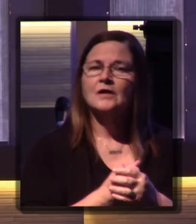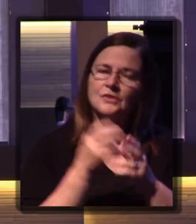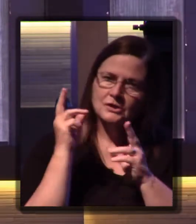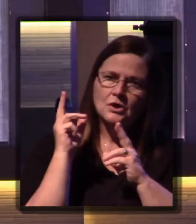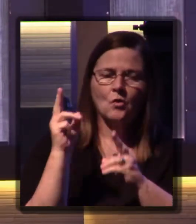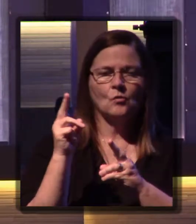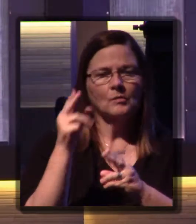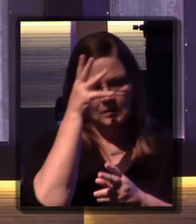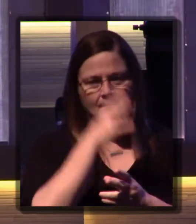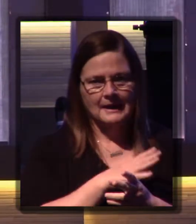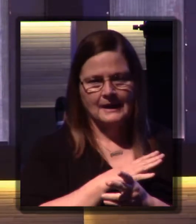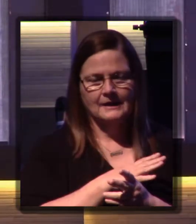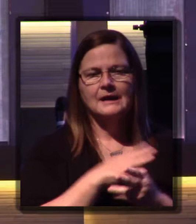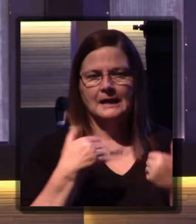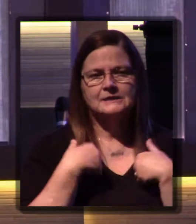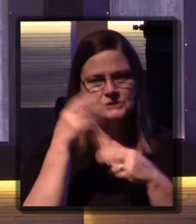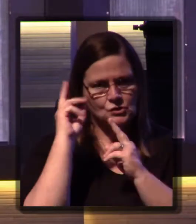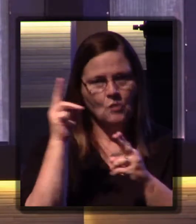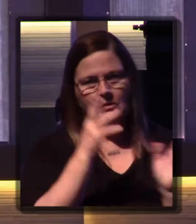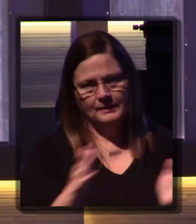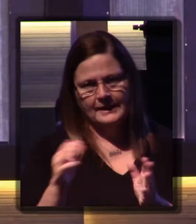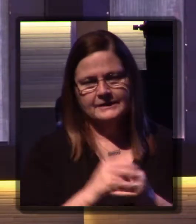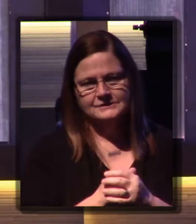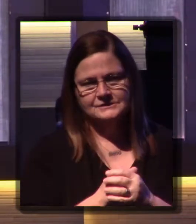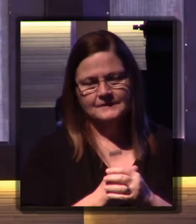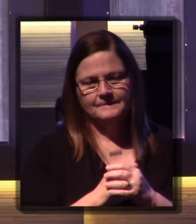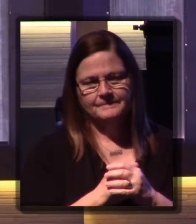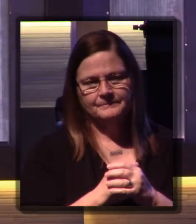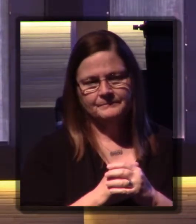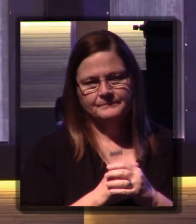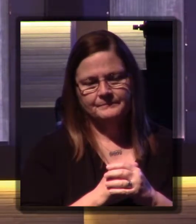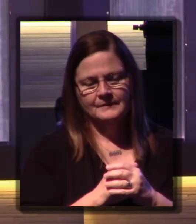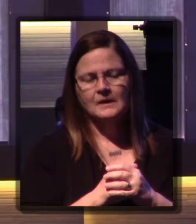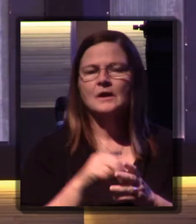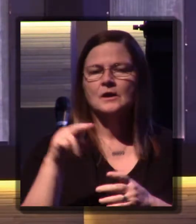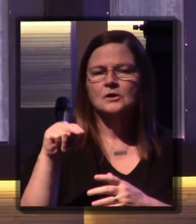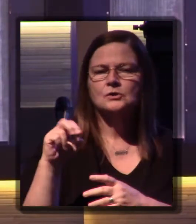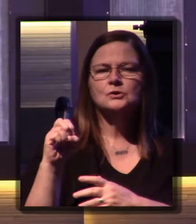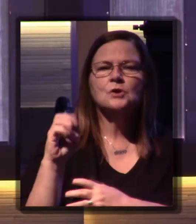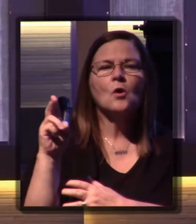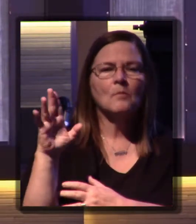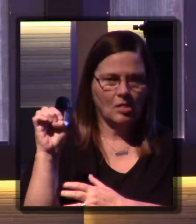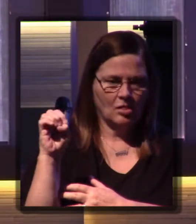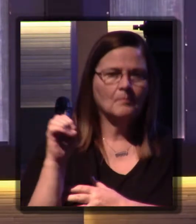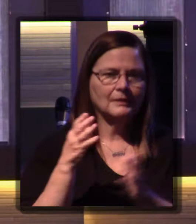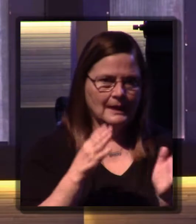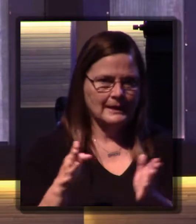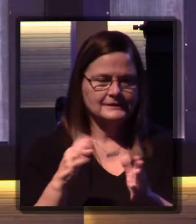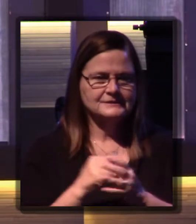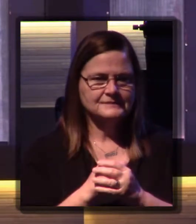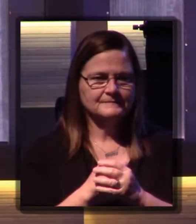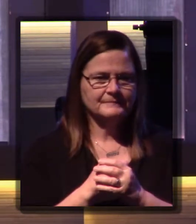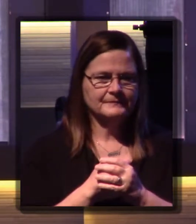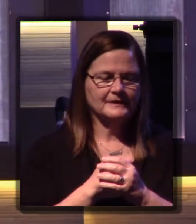man devises noble plans, and the noble, and by noble plans he stands. And so